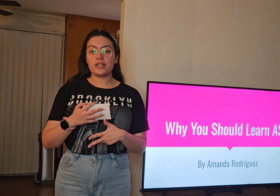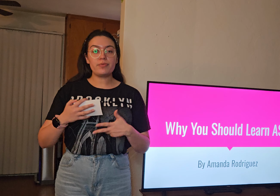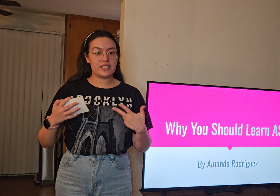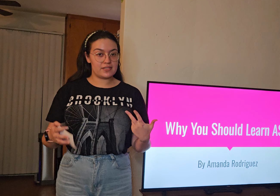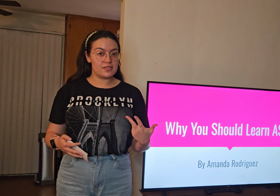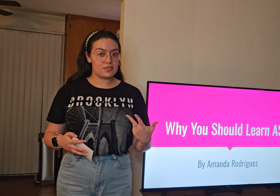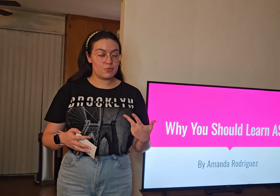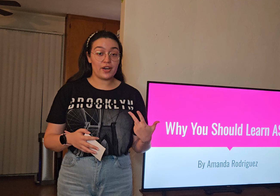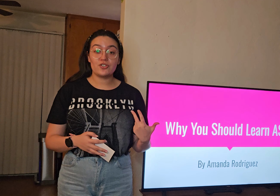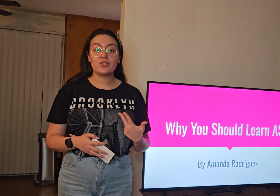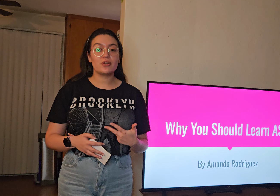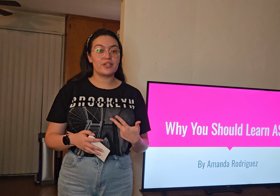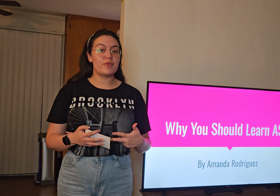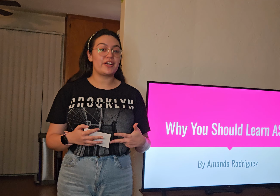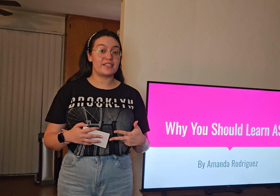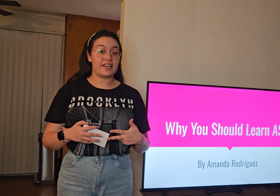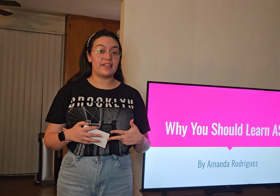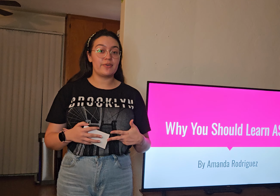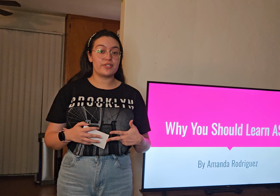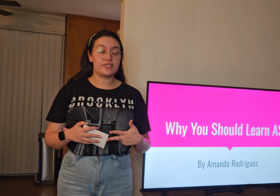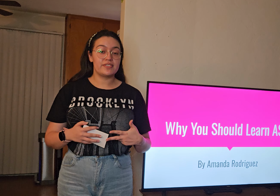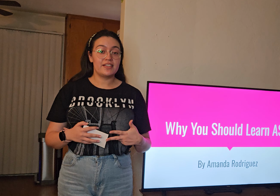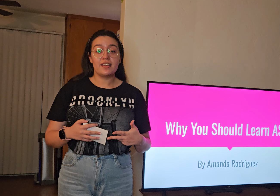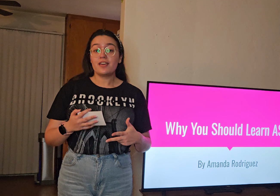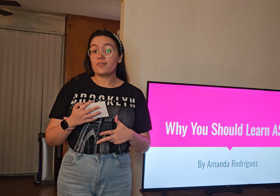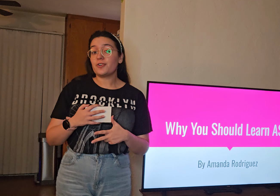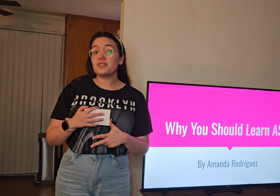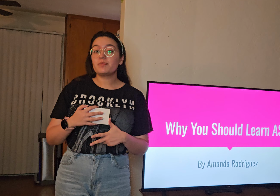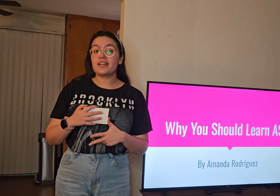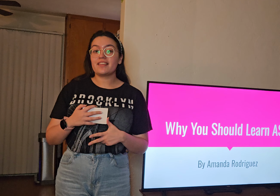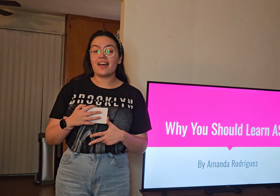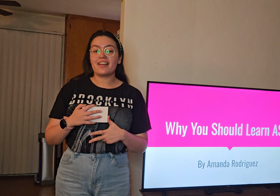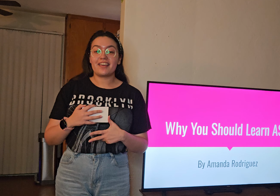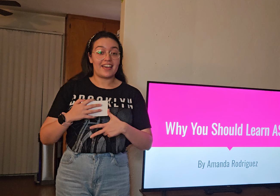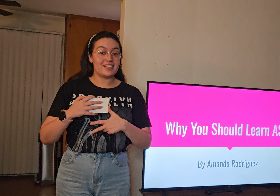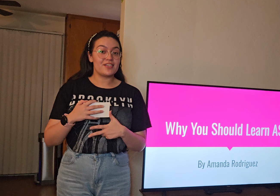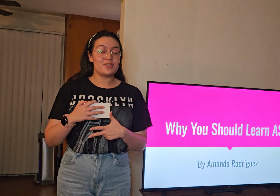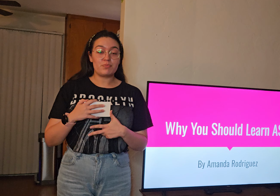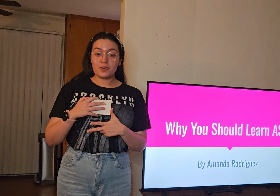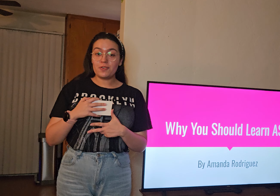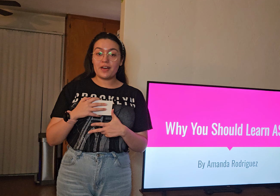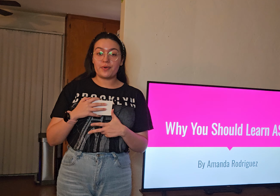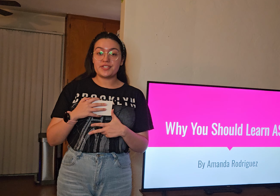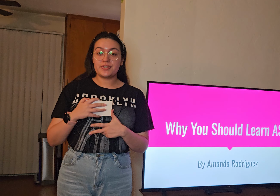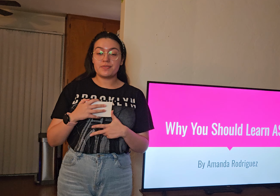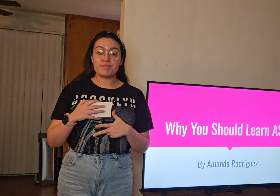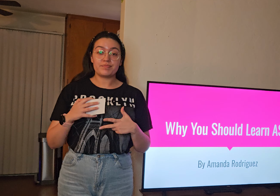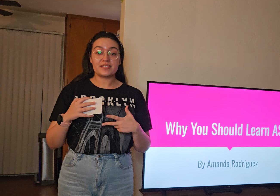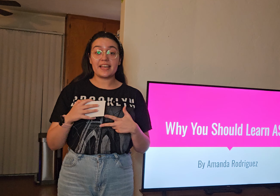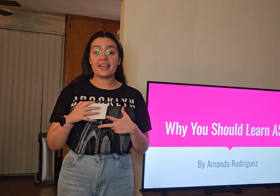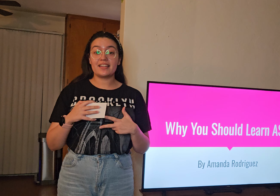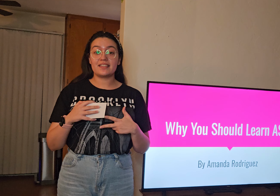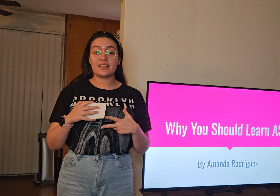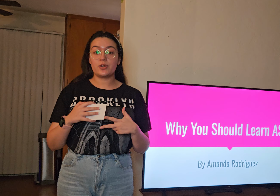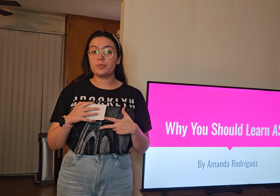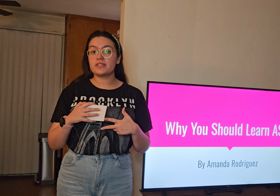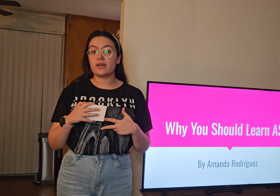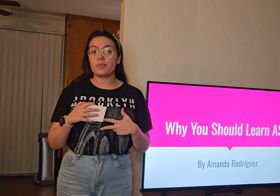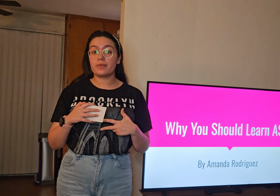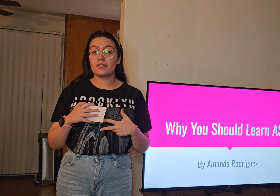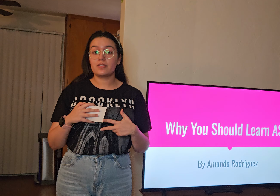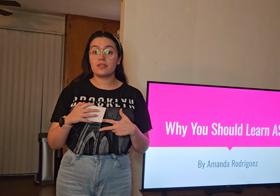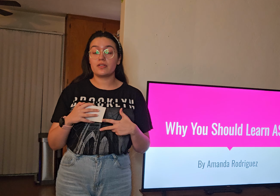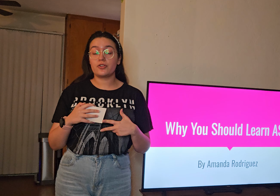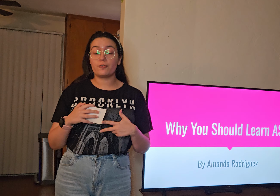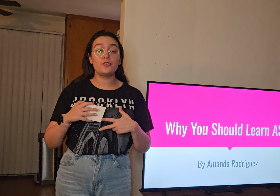tell you 3 reasons why you should learn American Sign Language. First, being that ASL is a beautiful language. Second, it opens